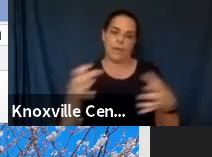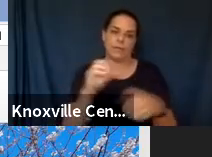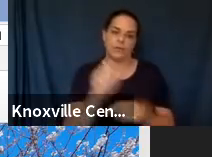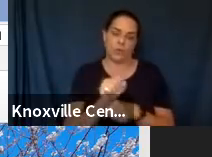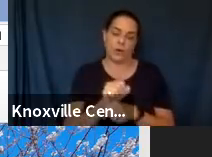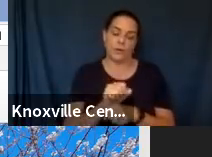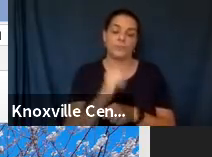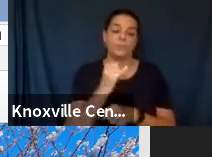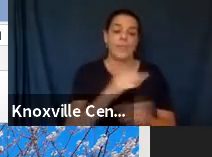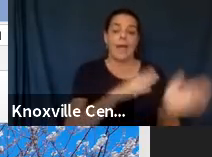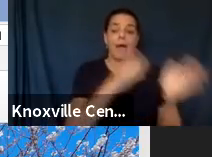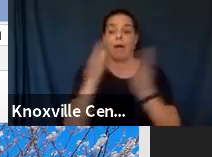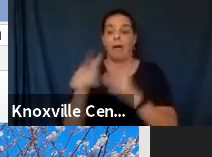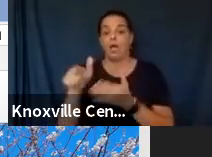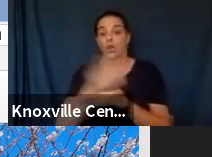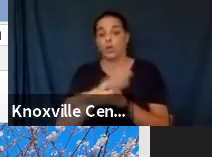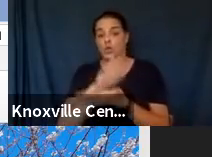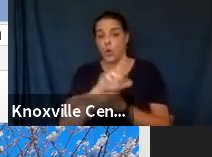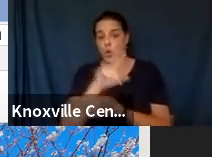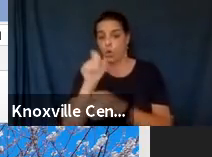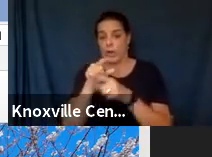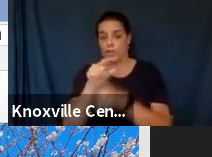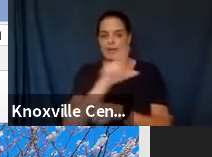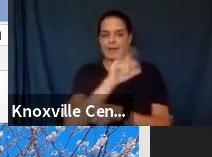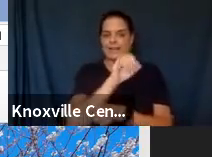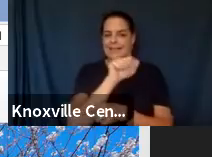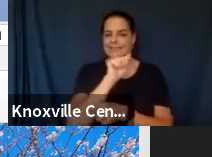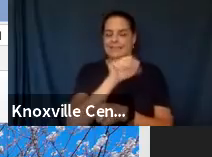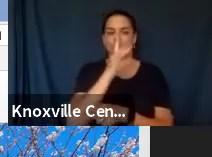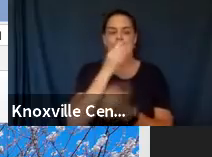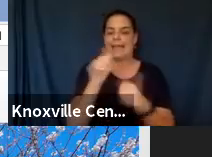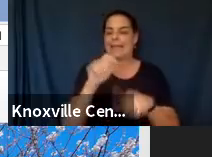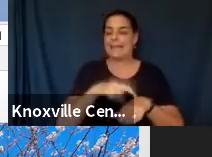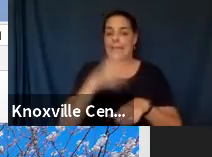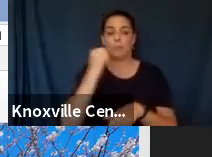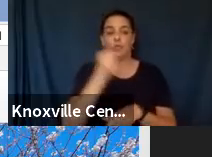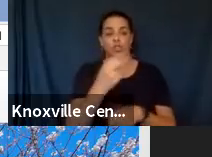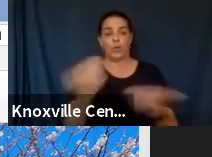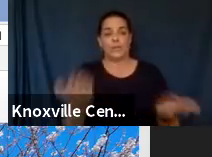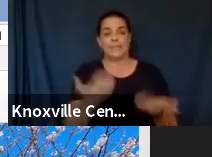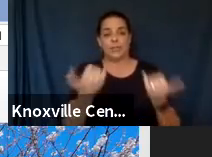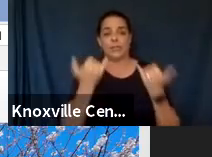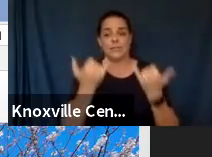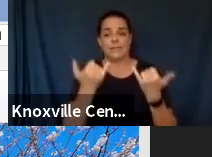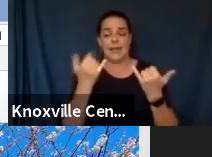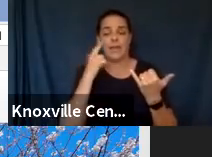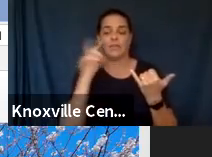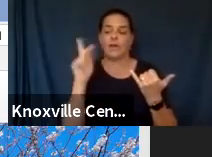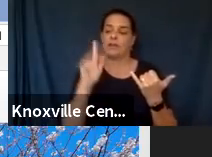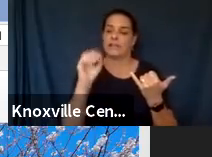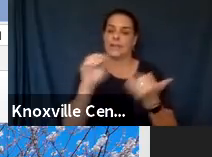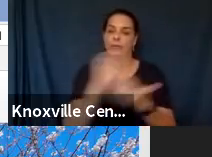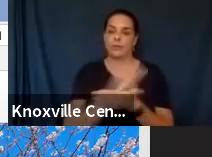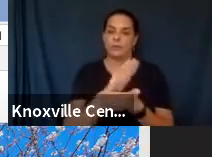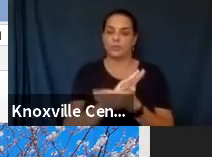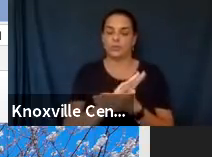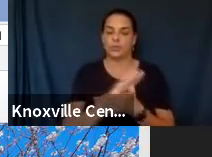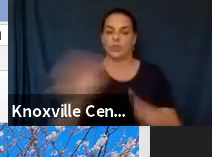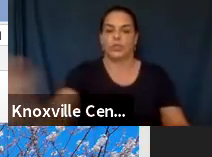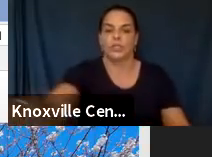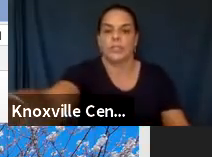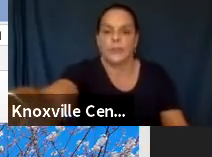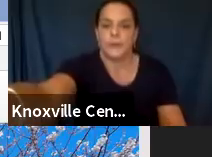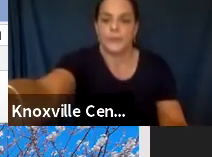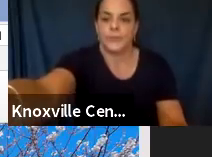to the school question, and Lisa can chime in as she was over here today for Knox County Schools, and a very similar process